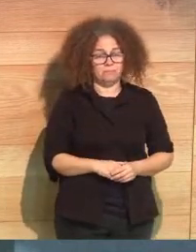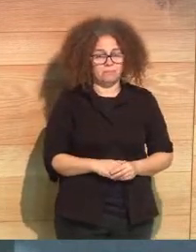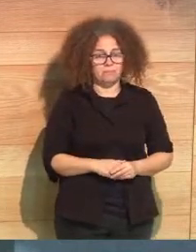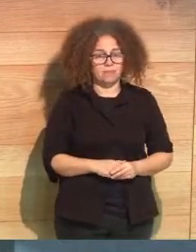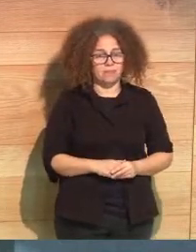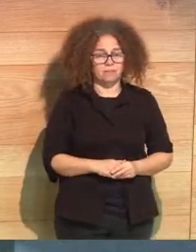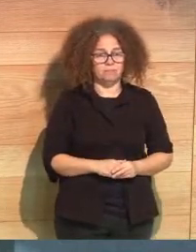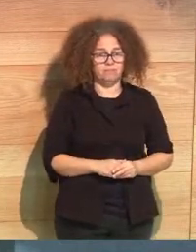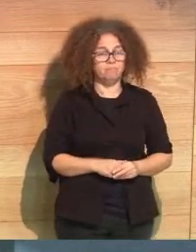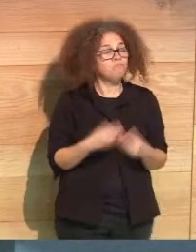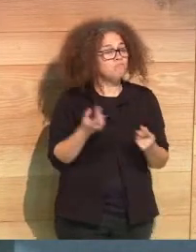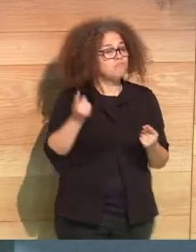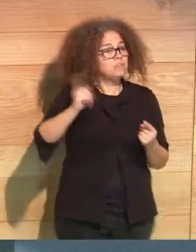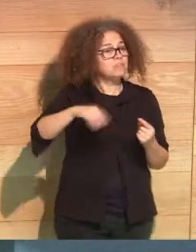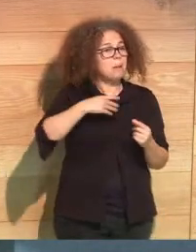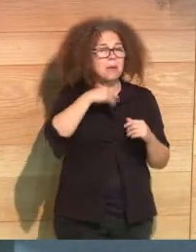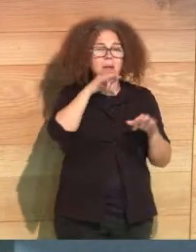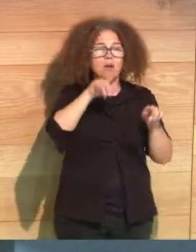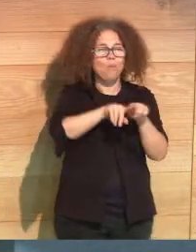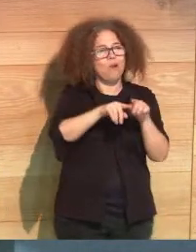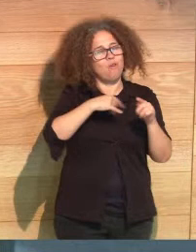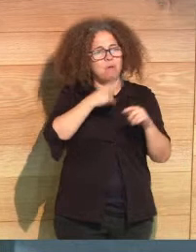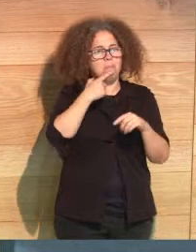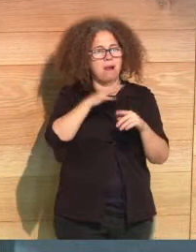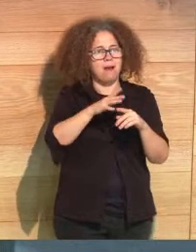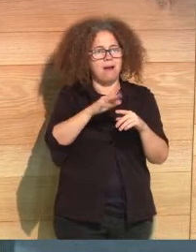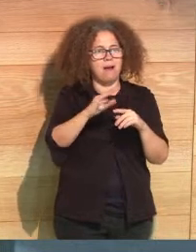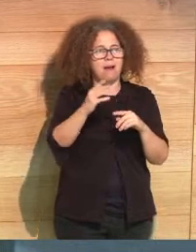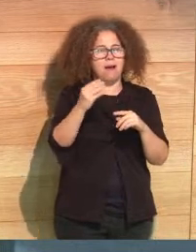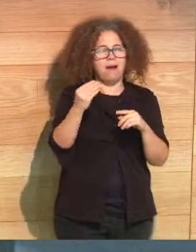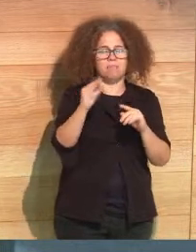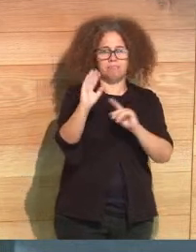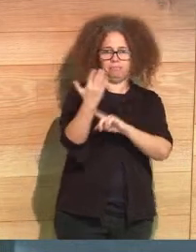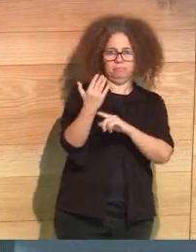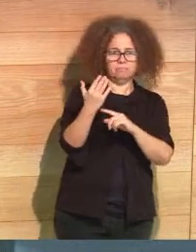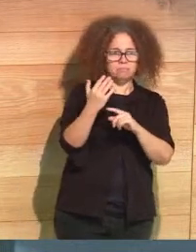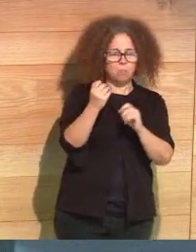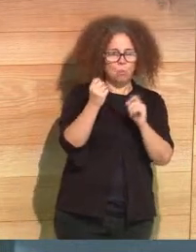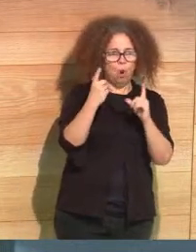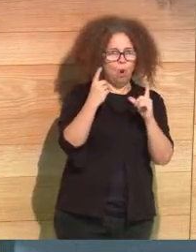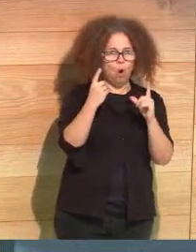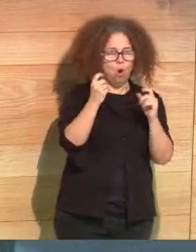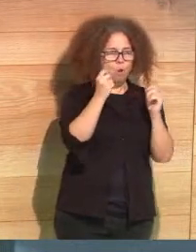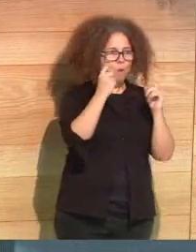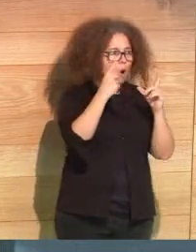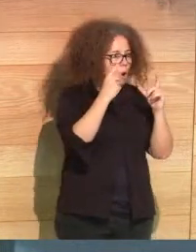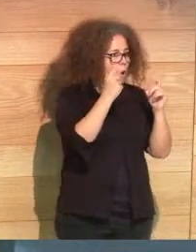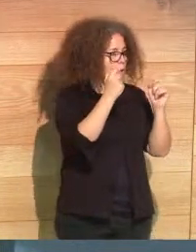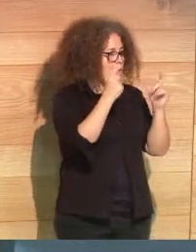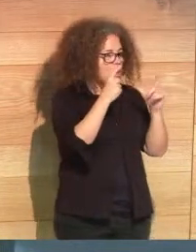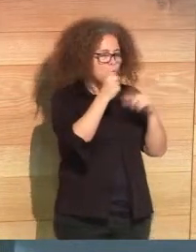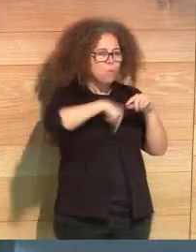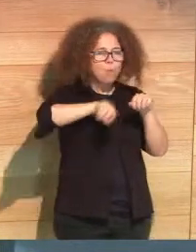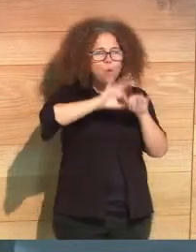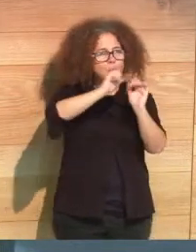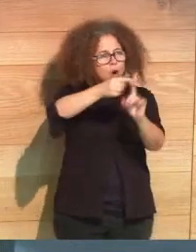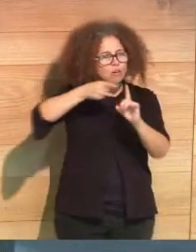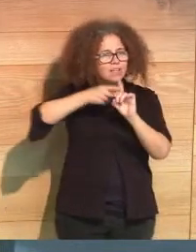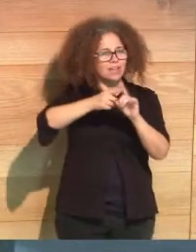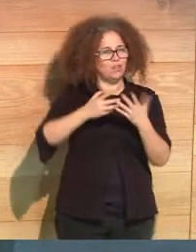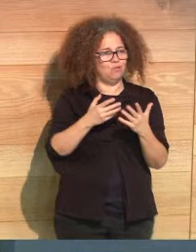way, and in order to be in front of great challenges that we have to